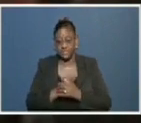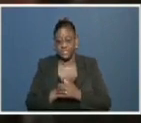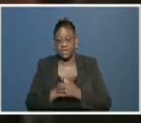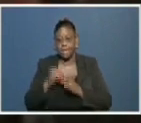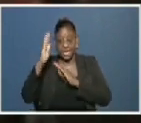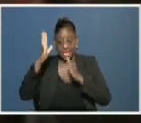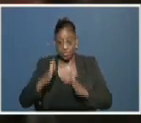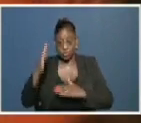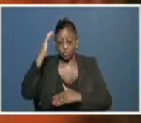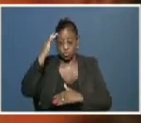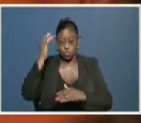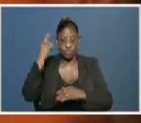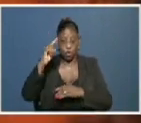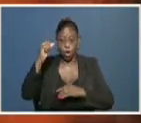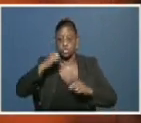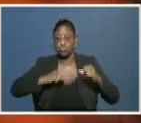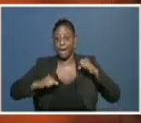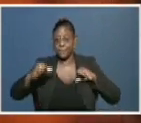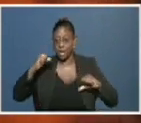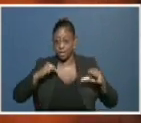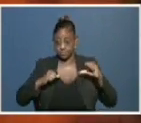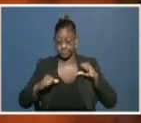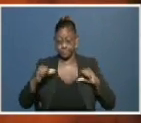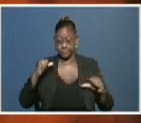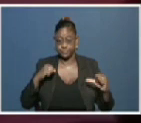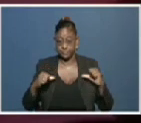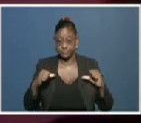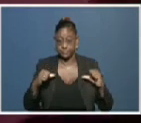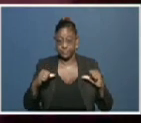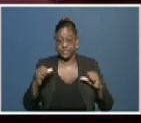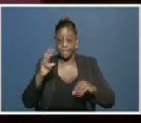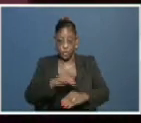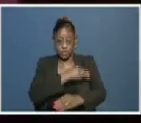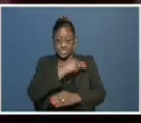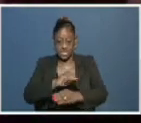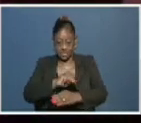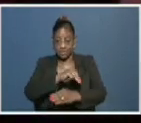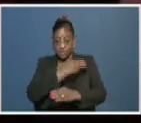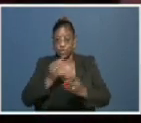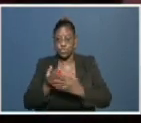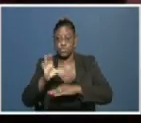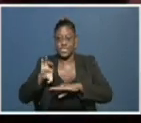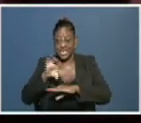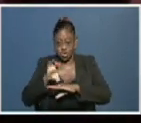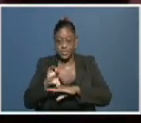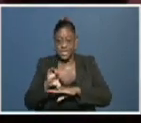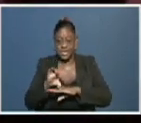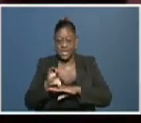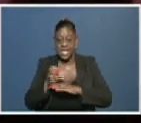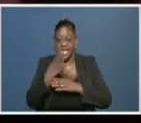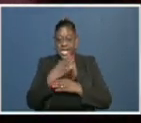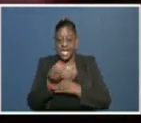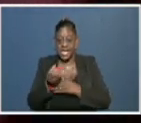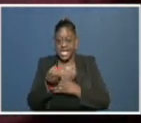for drama specifically in music and drama throughout the Caribbean. I mean, Rex